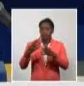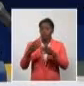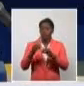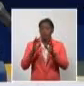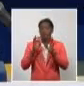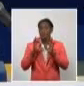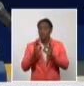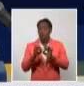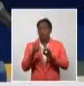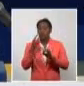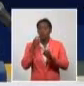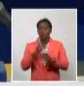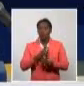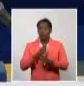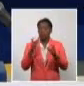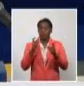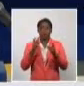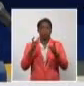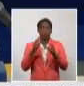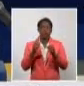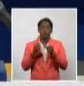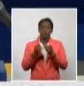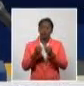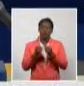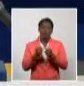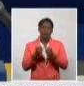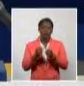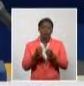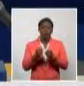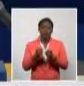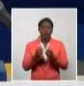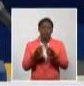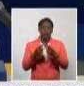44,213 cases yesterday, for a total of